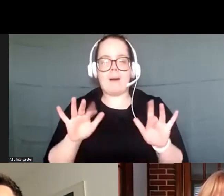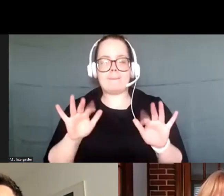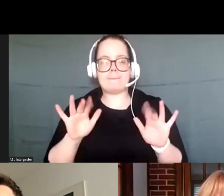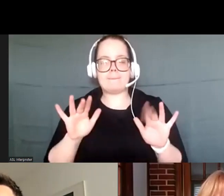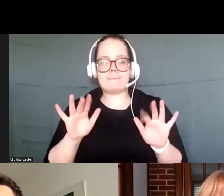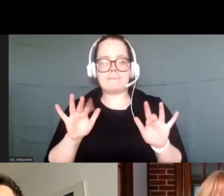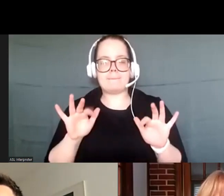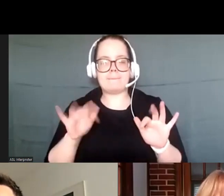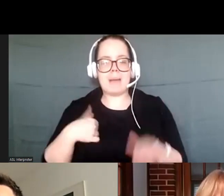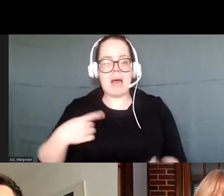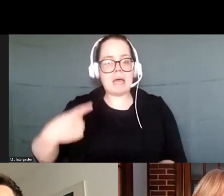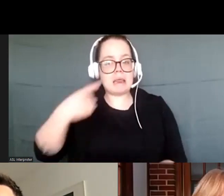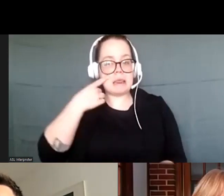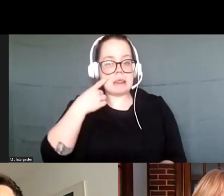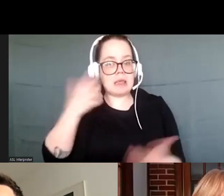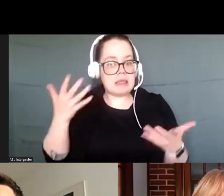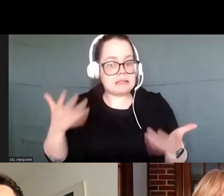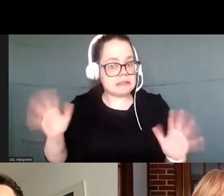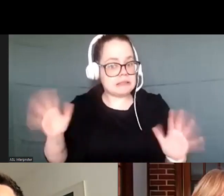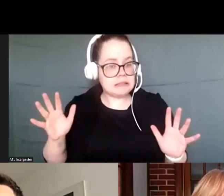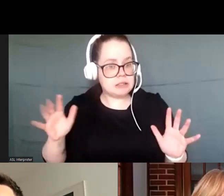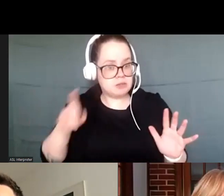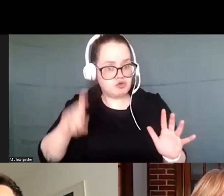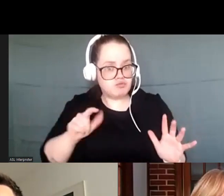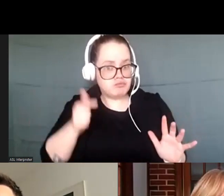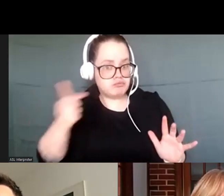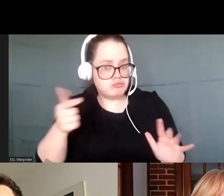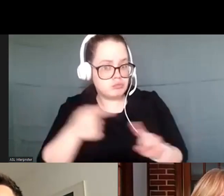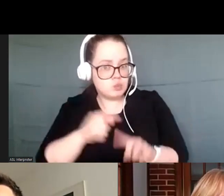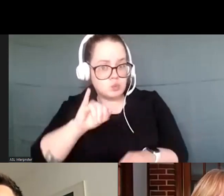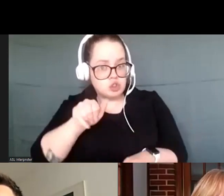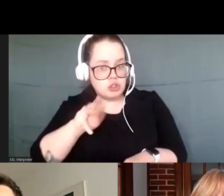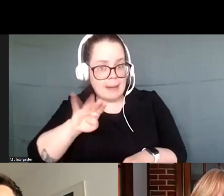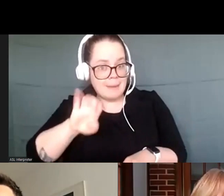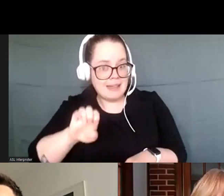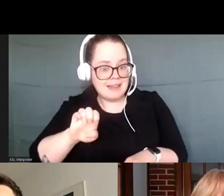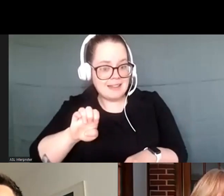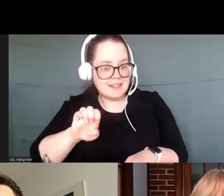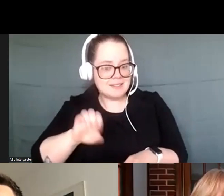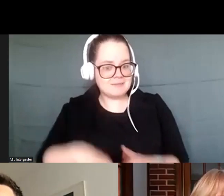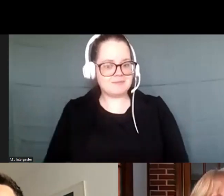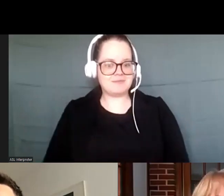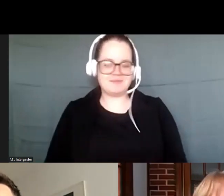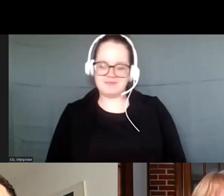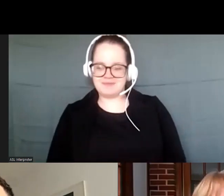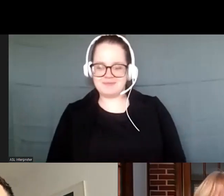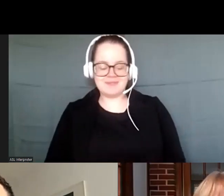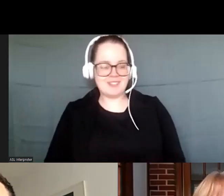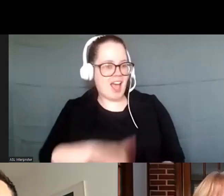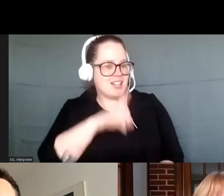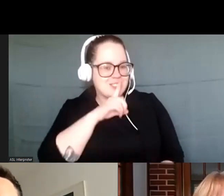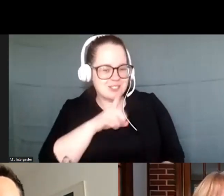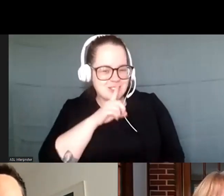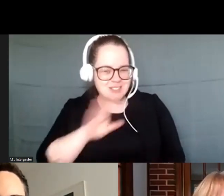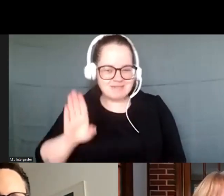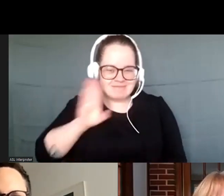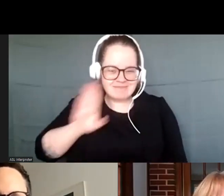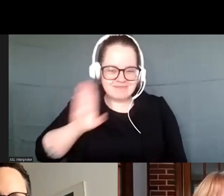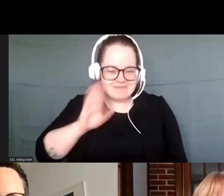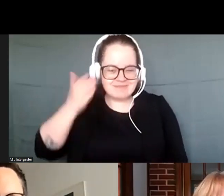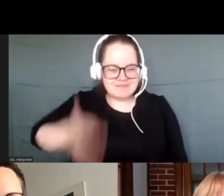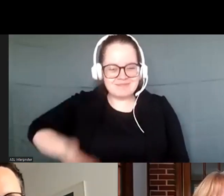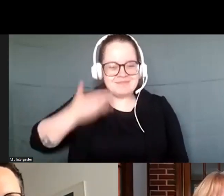I think that's it. Should I pass it to Jayme? Sure. Hey folks, my name is Jayme